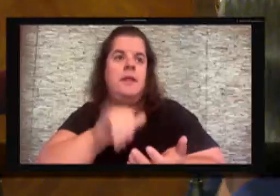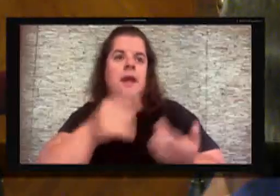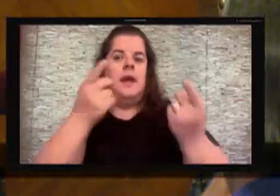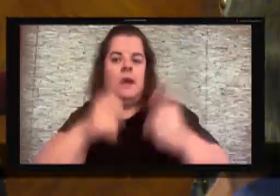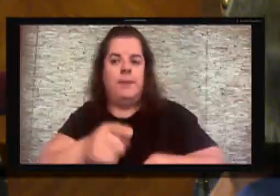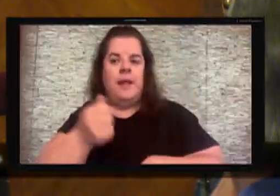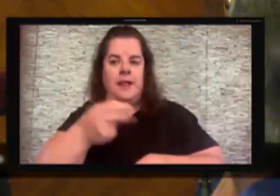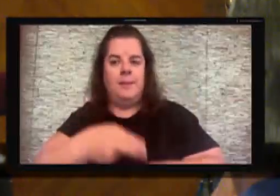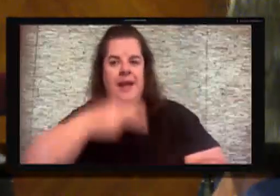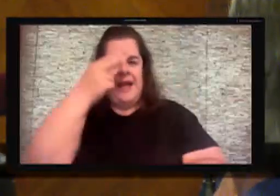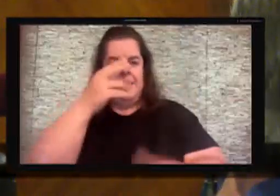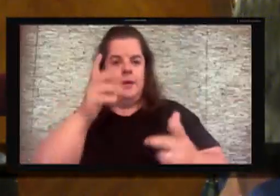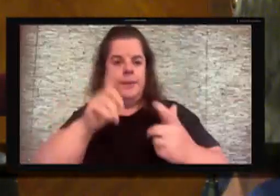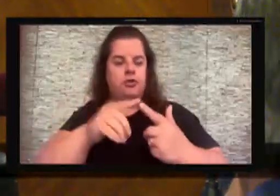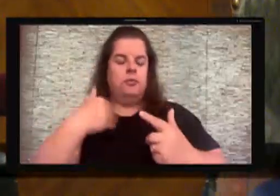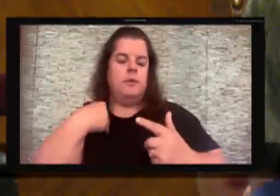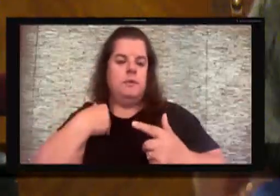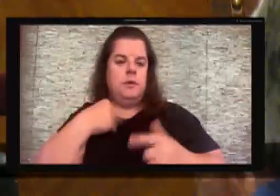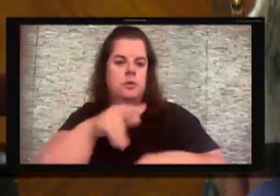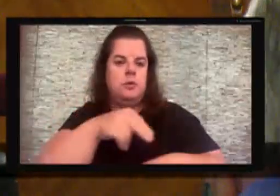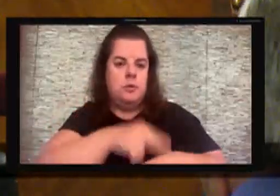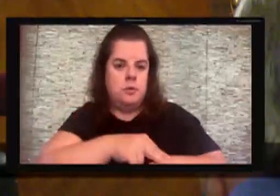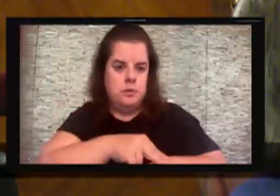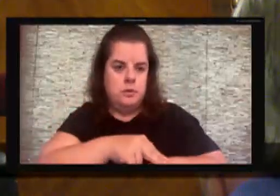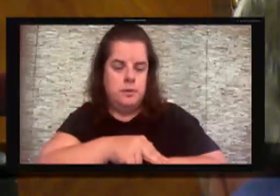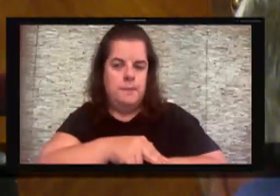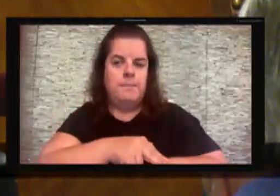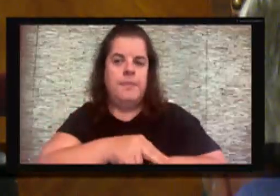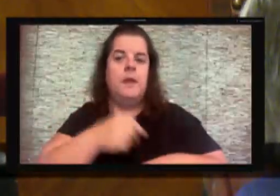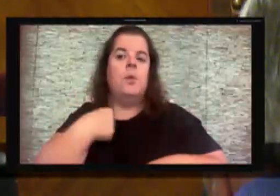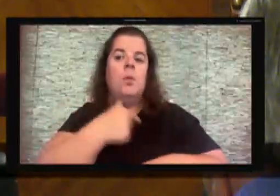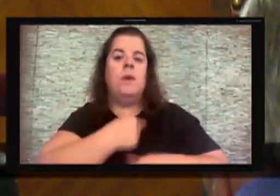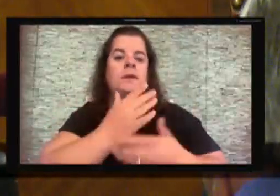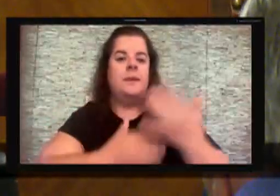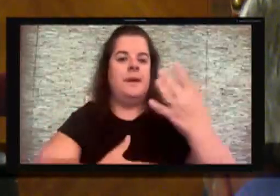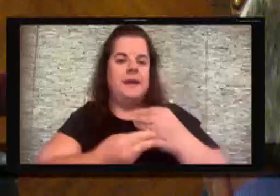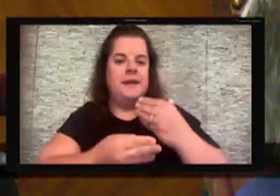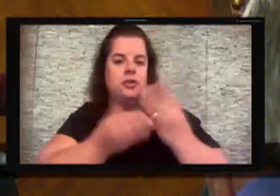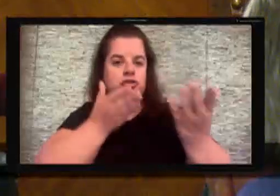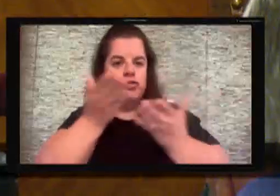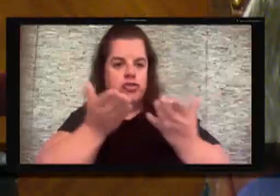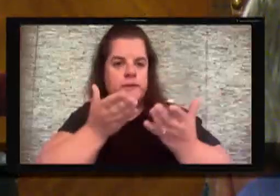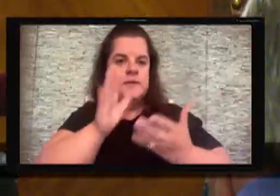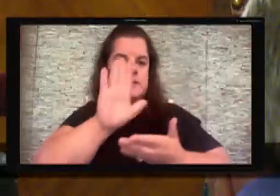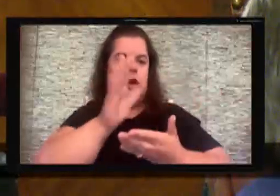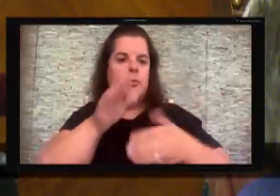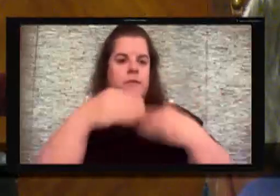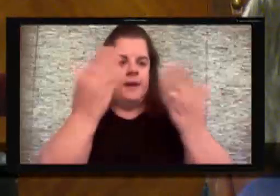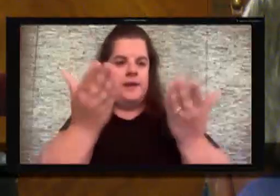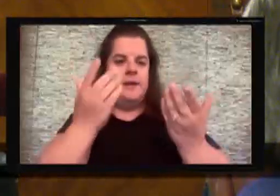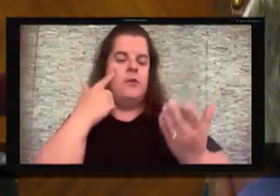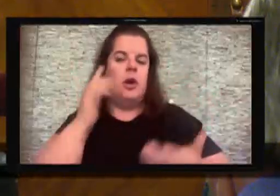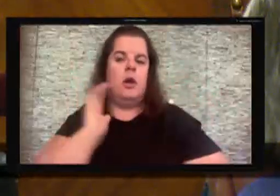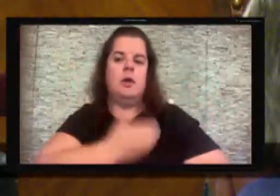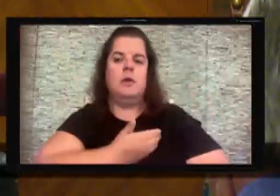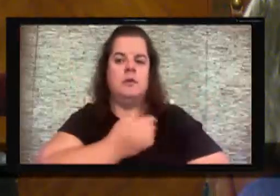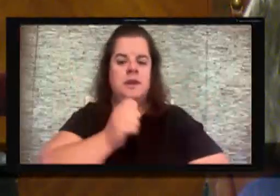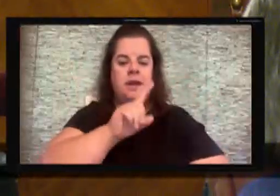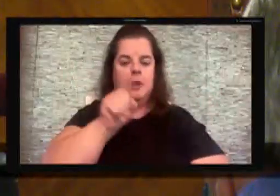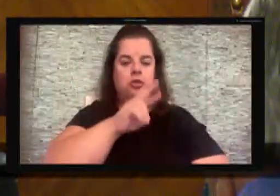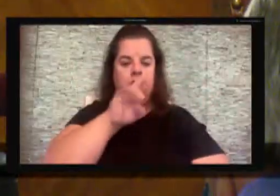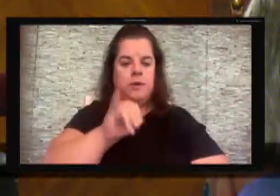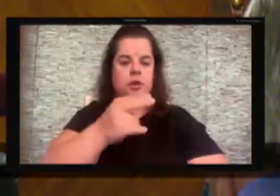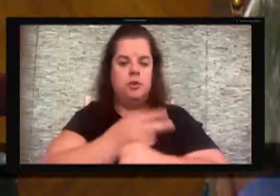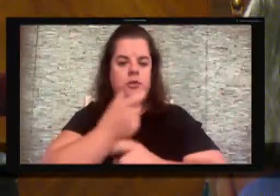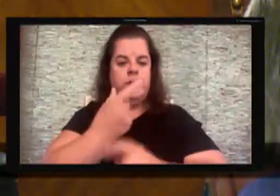higher than it would have ordinarily. We also have some additional services that they're providing for us, and Esri is used by our GIS